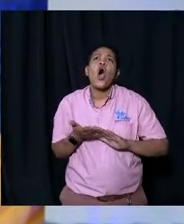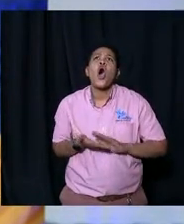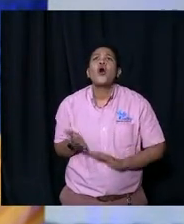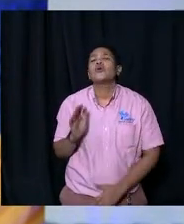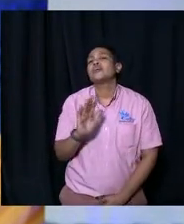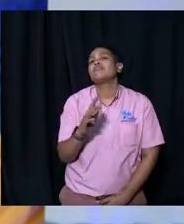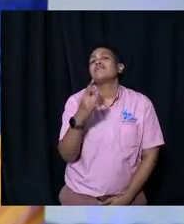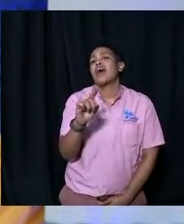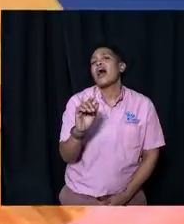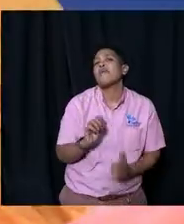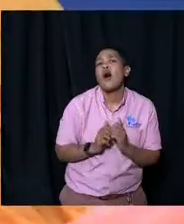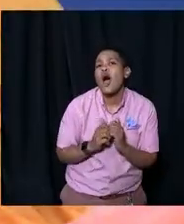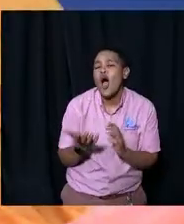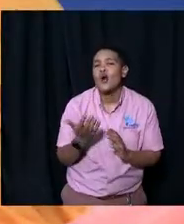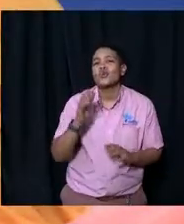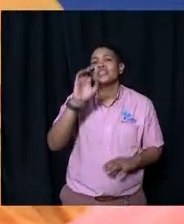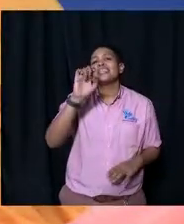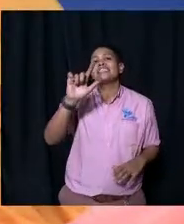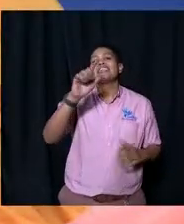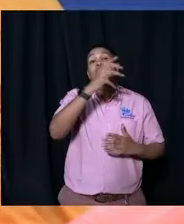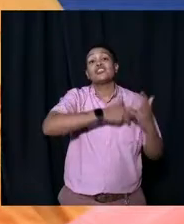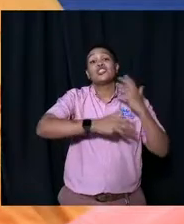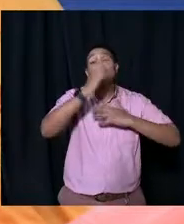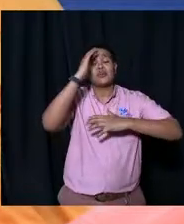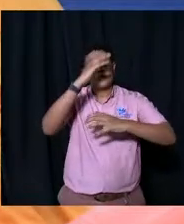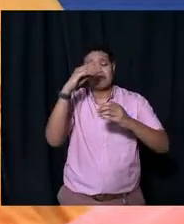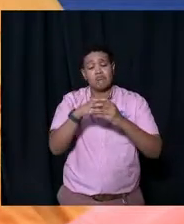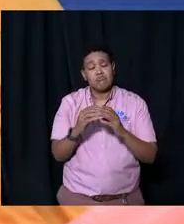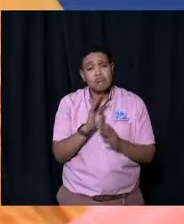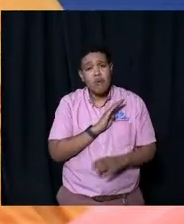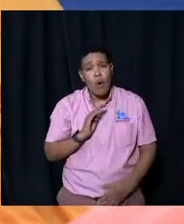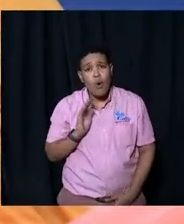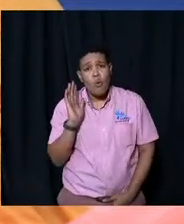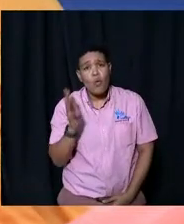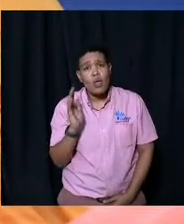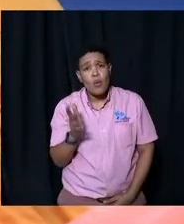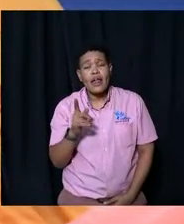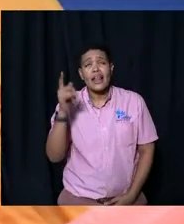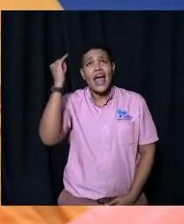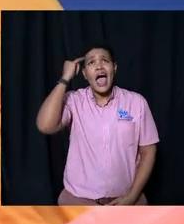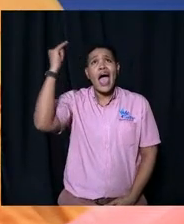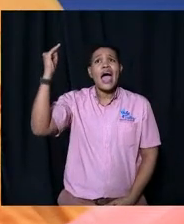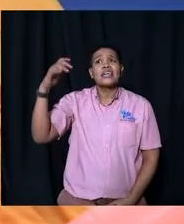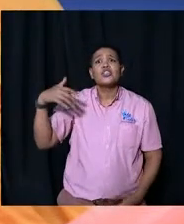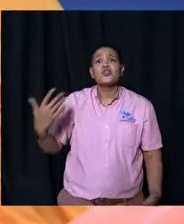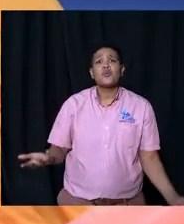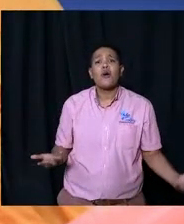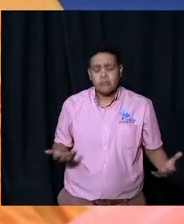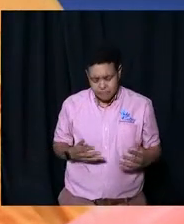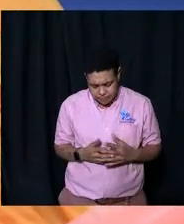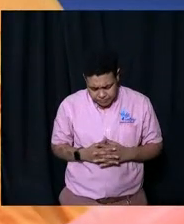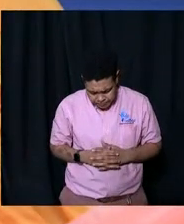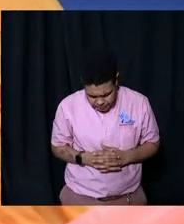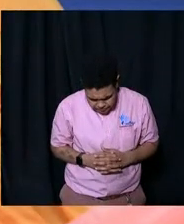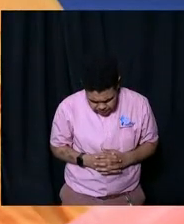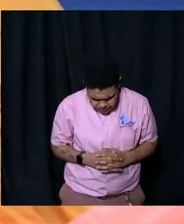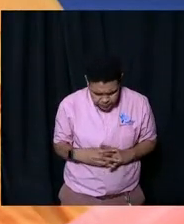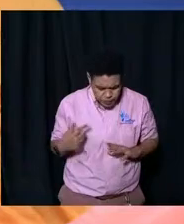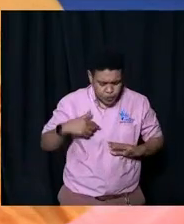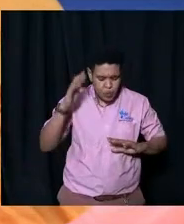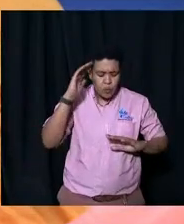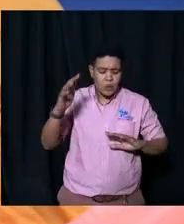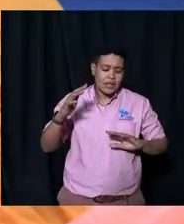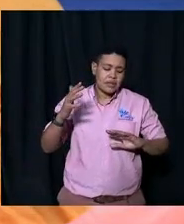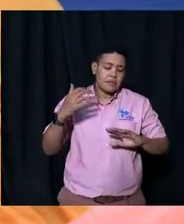basis? Right, so civil society will be a part of the board. And the idea is that we will be